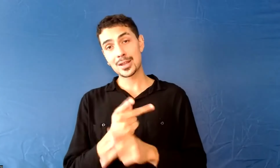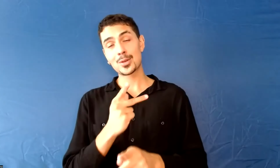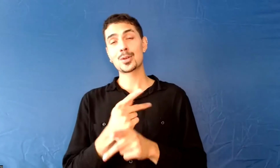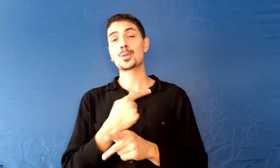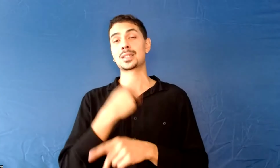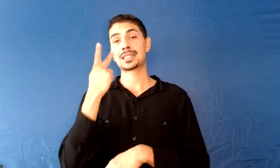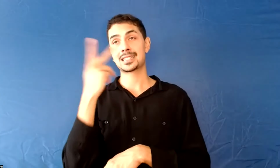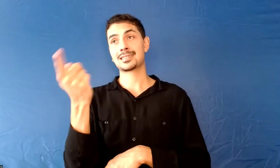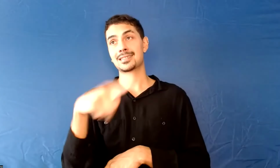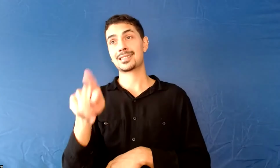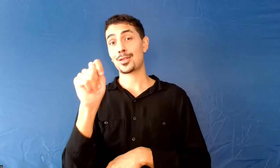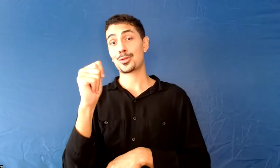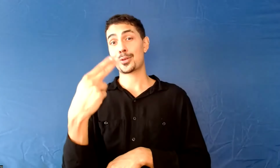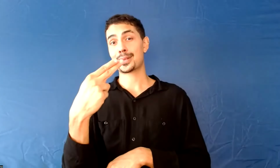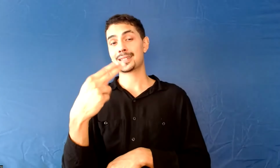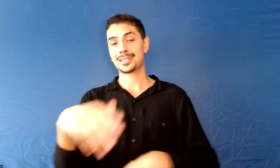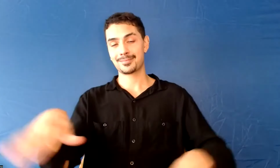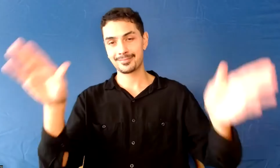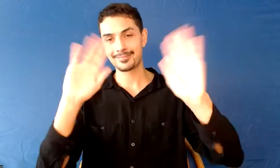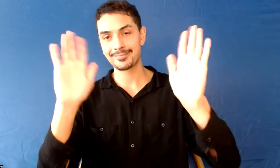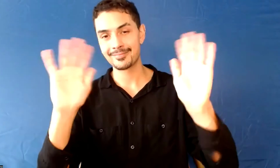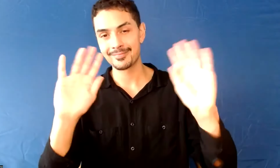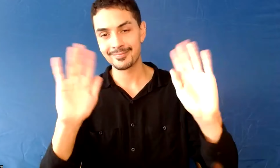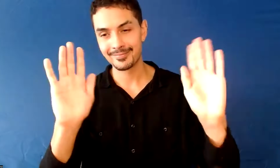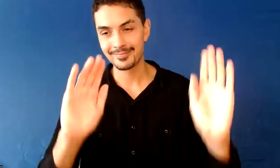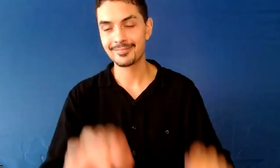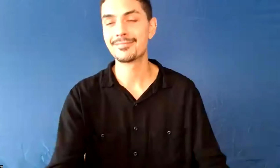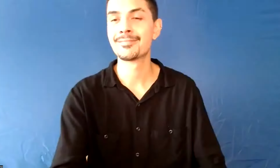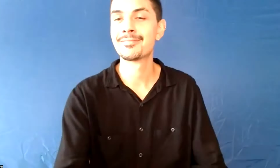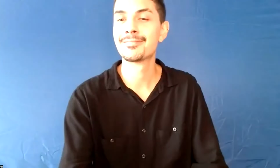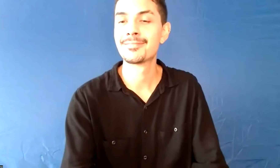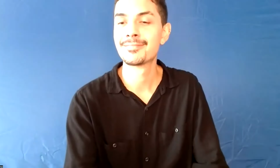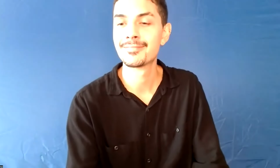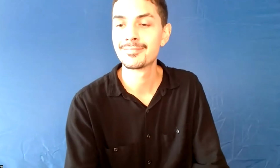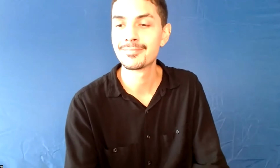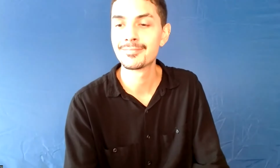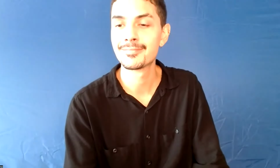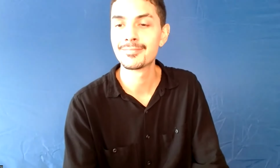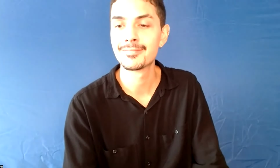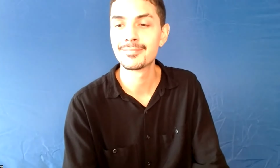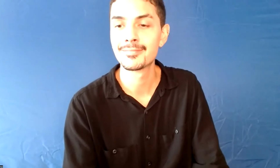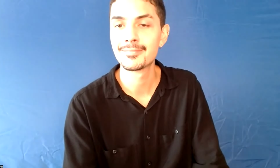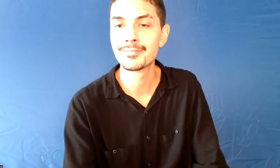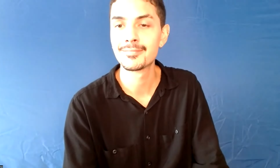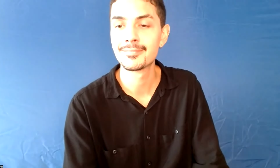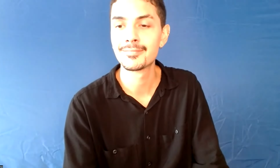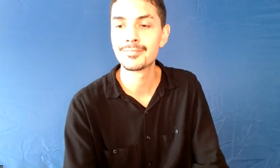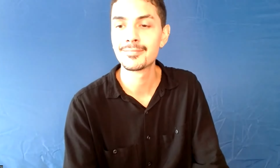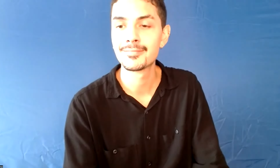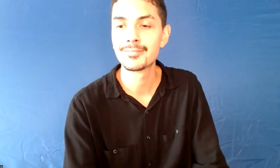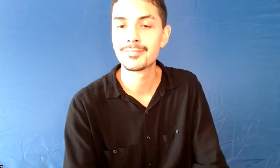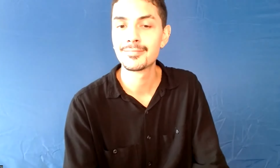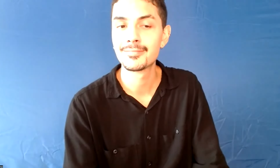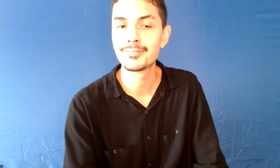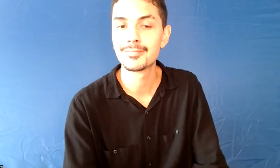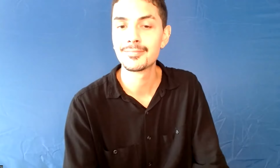all on Thursday. Thank you. Hey, Rebecca? Yeah. I do have